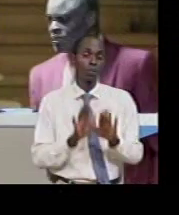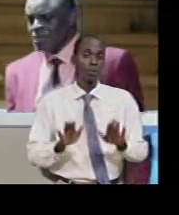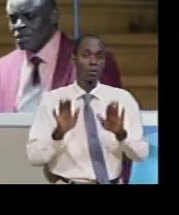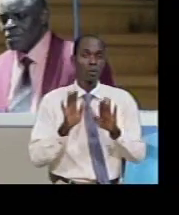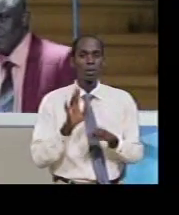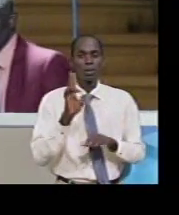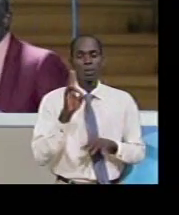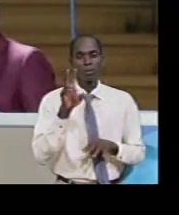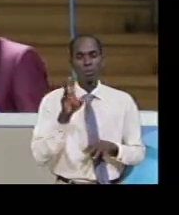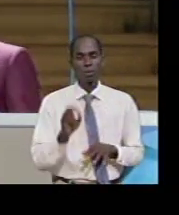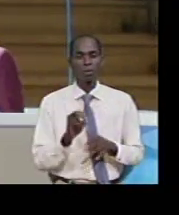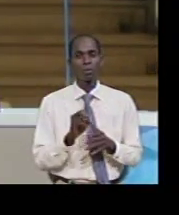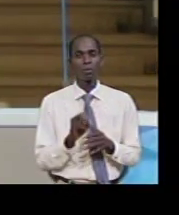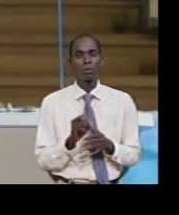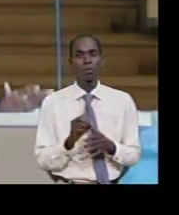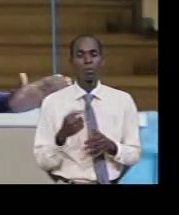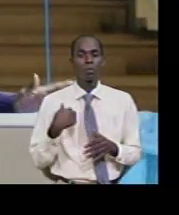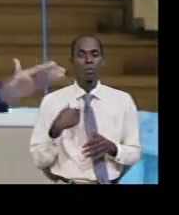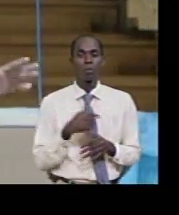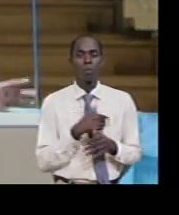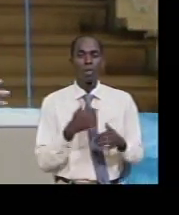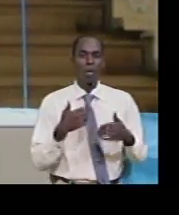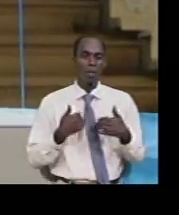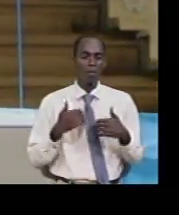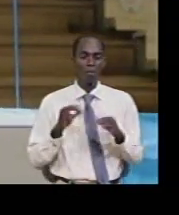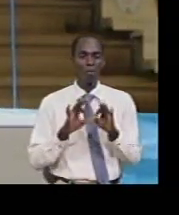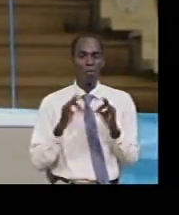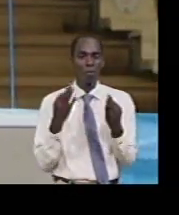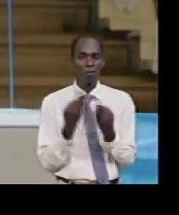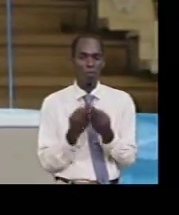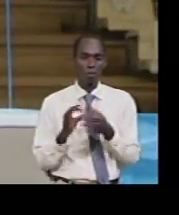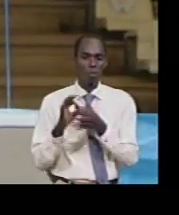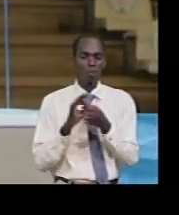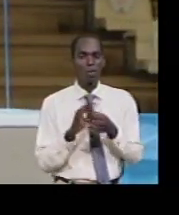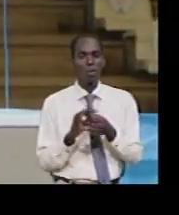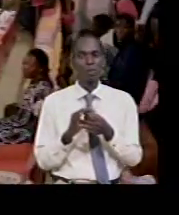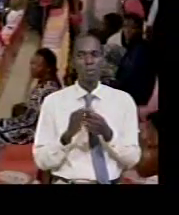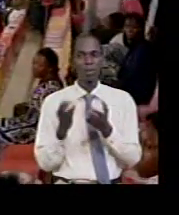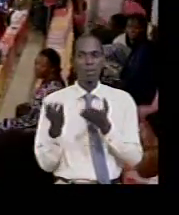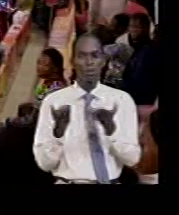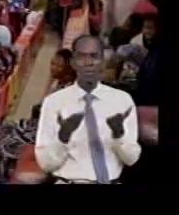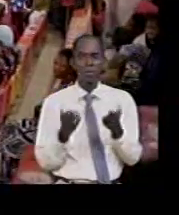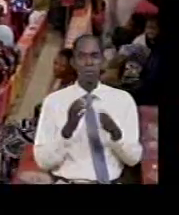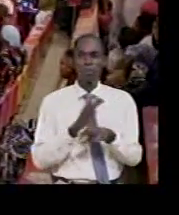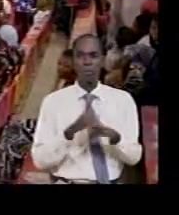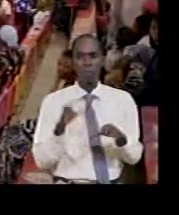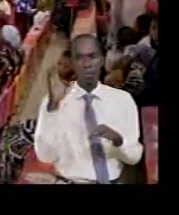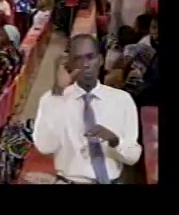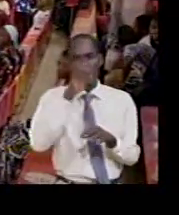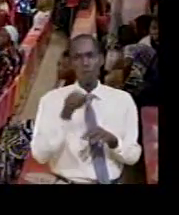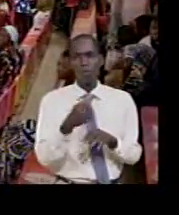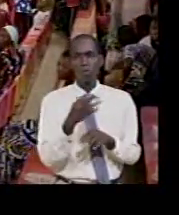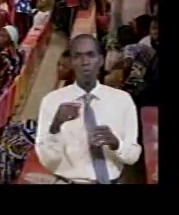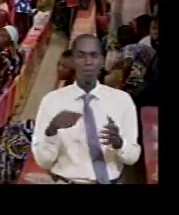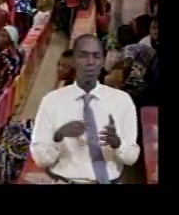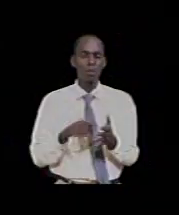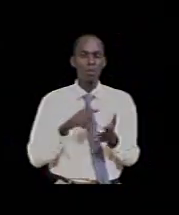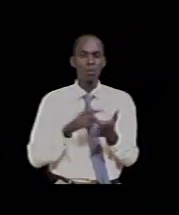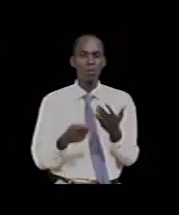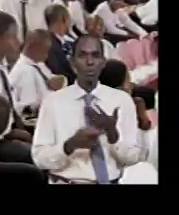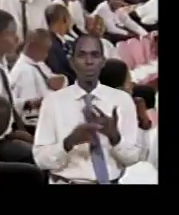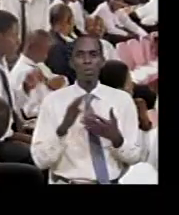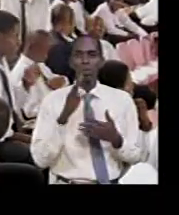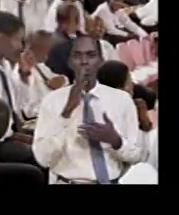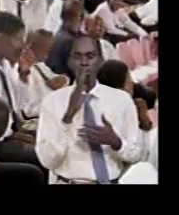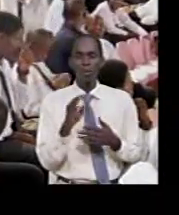session. Be a partaker of the full blessing of God. And God is going to load you with his blessings in Jesus' name.